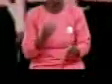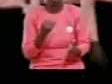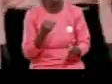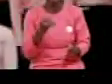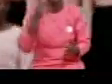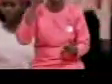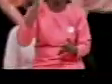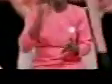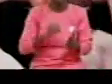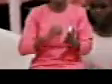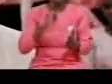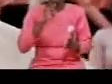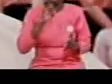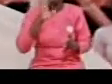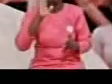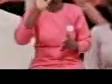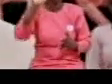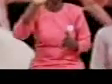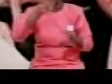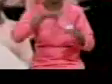God. It's your